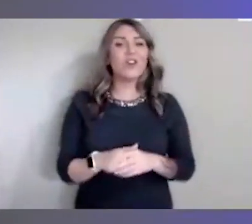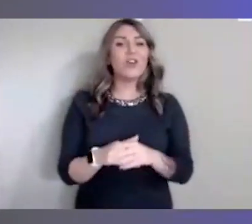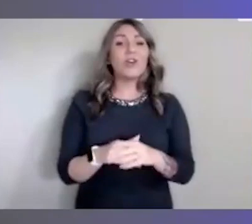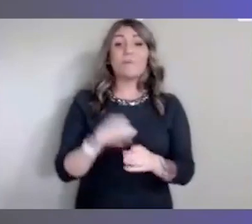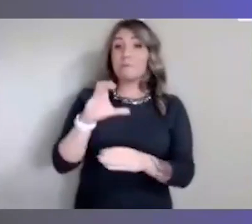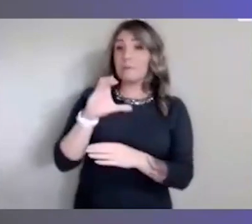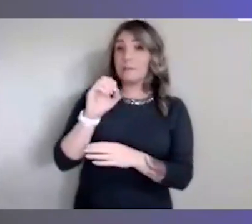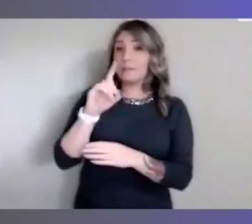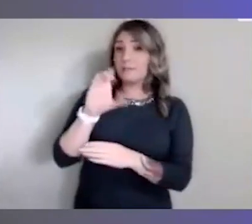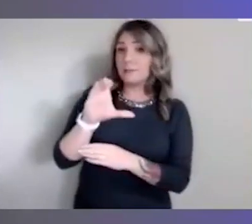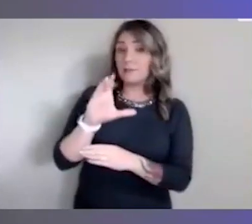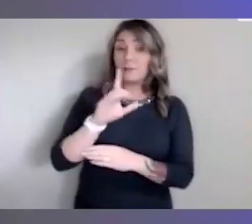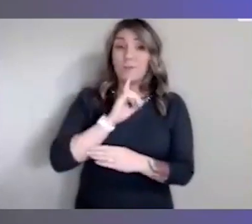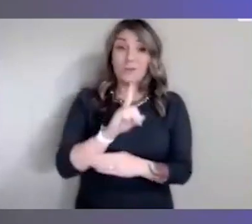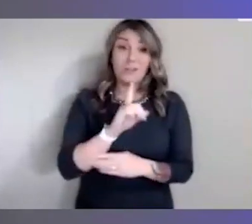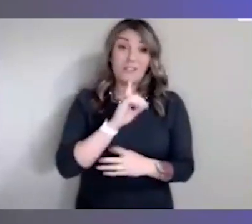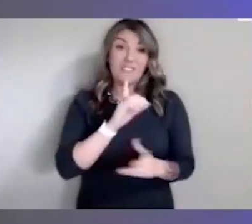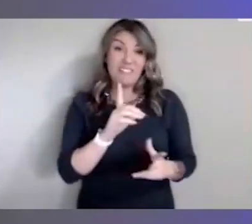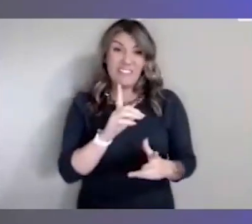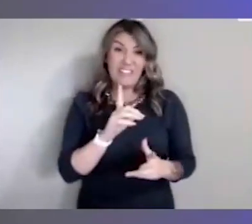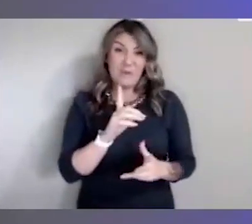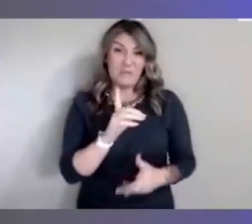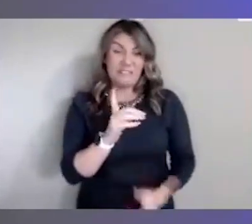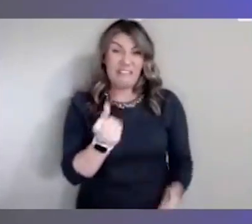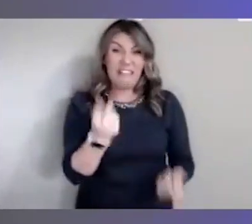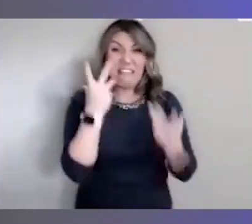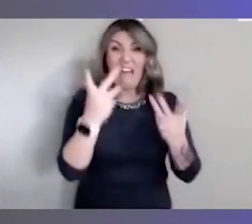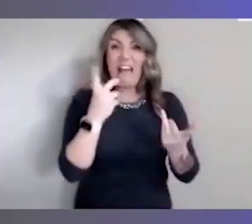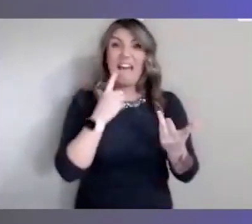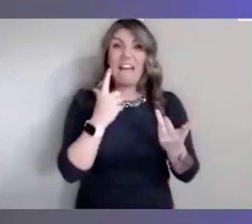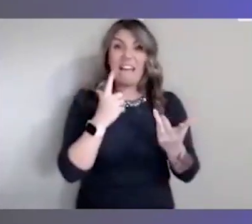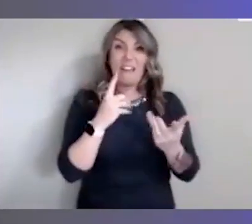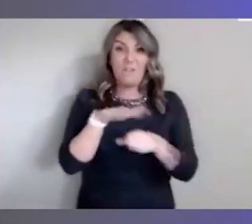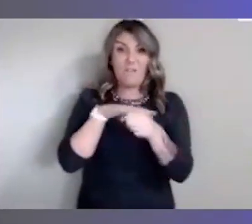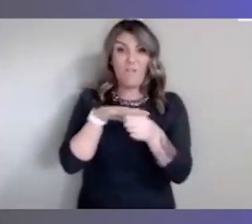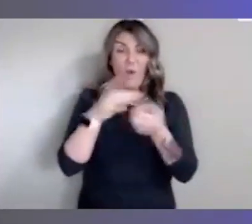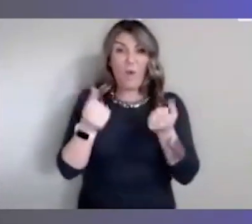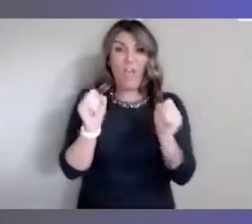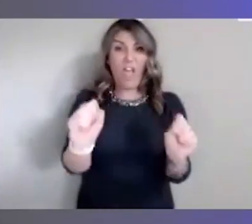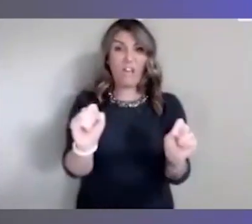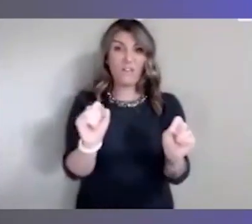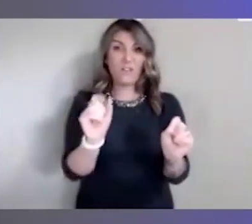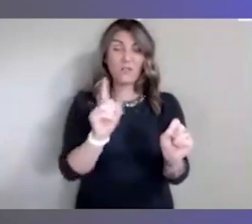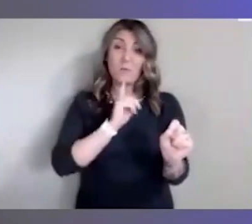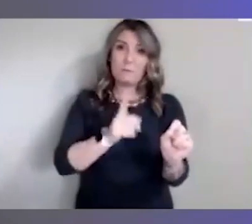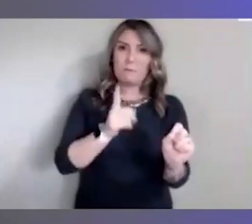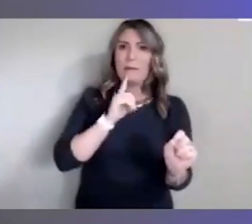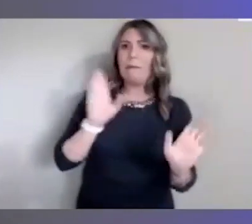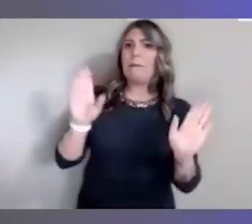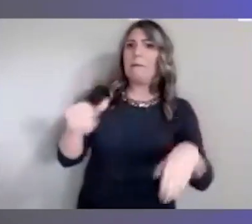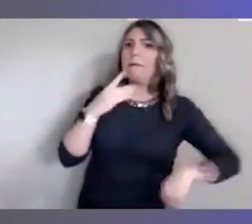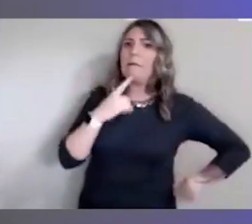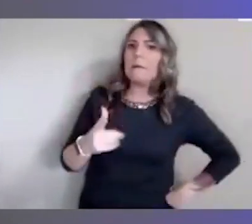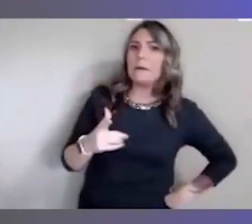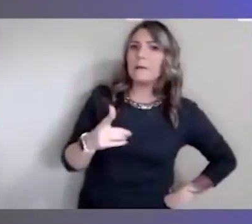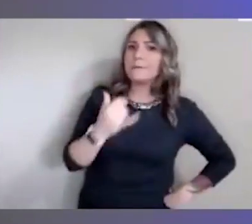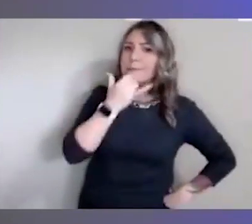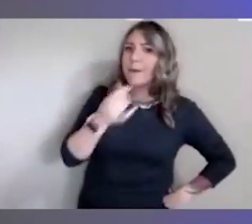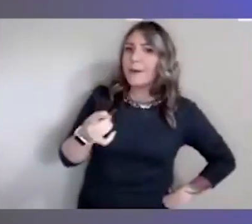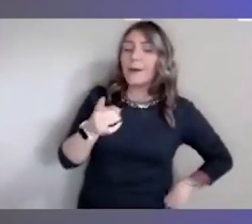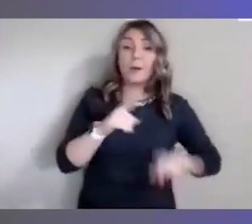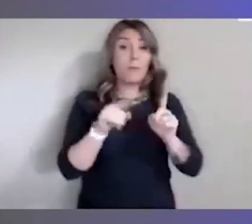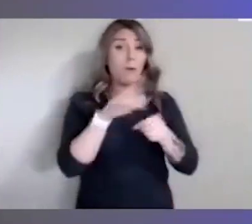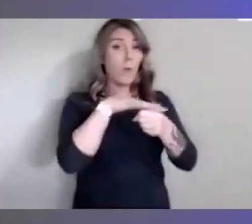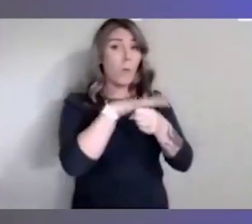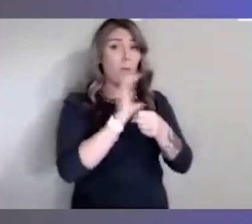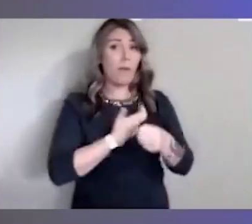frankly, I think it undermined a lot of local efforts to try and keep doing what we needed to do locally. Our experience in Wyandotte